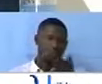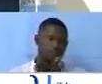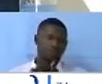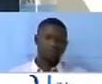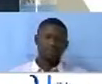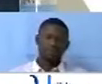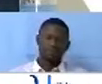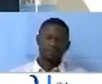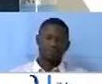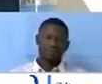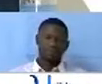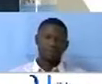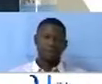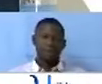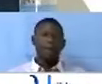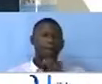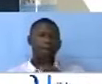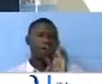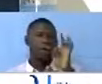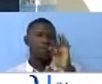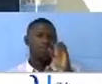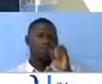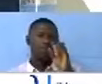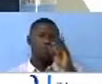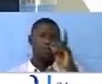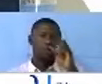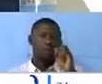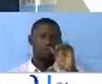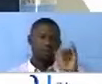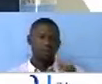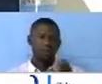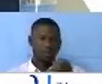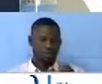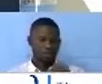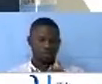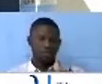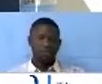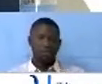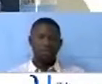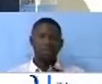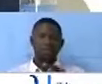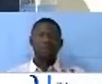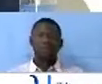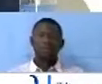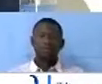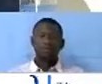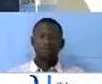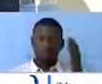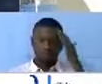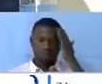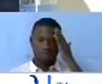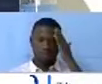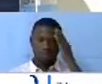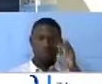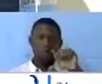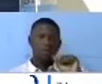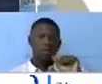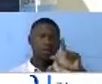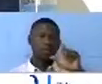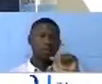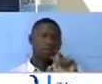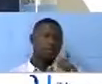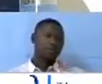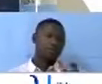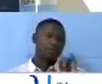Foday told me that they have now established the fact that Alhaji Kante was the commissioner